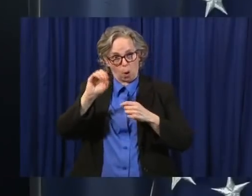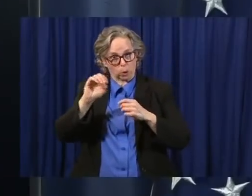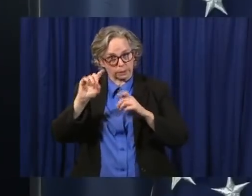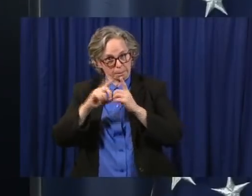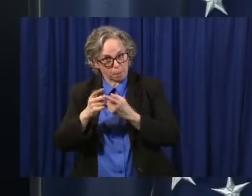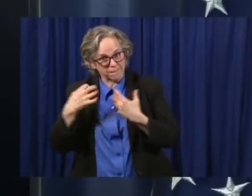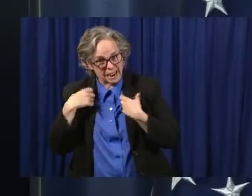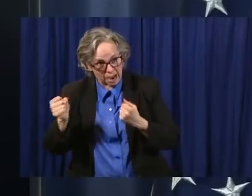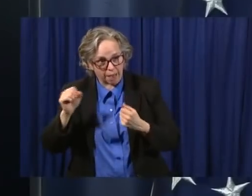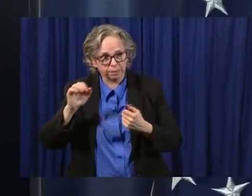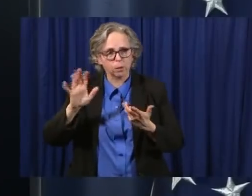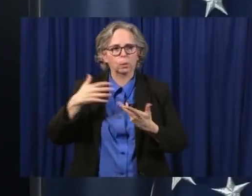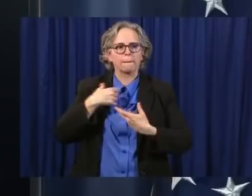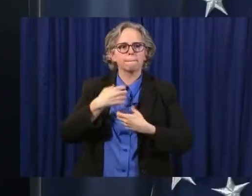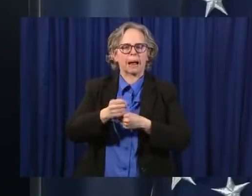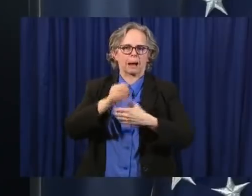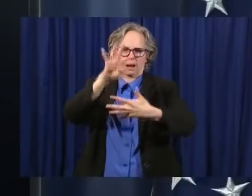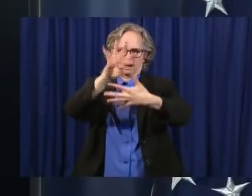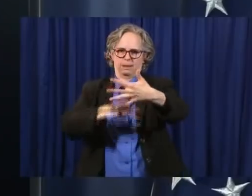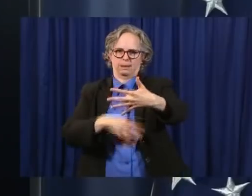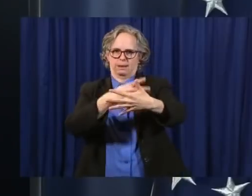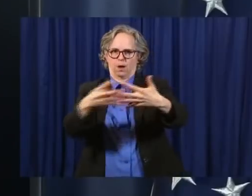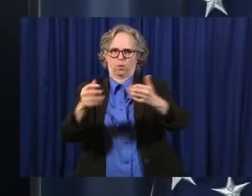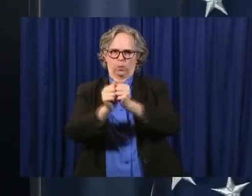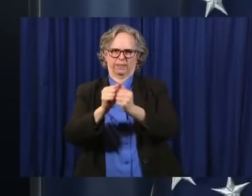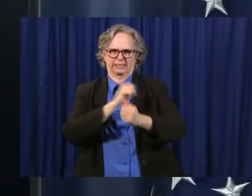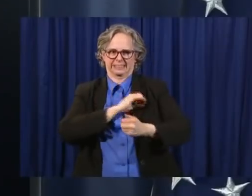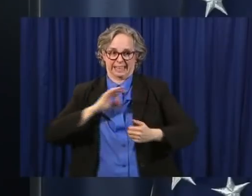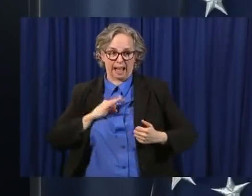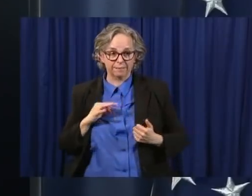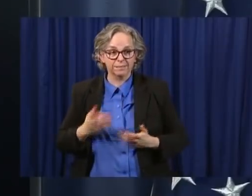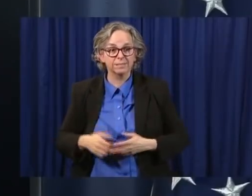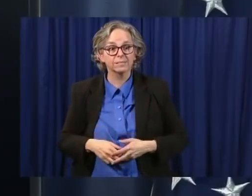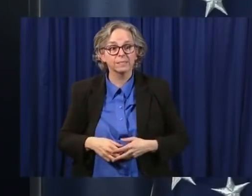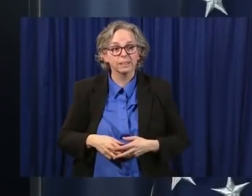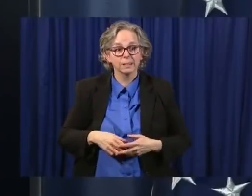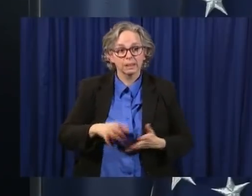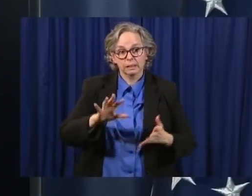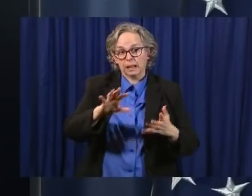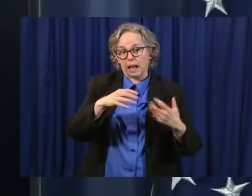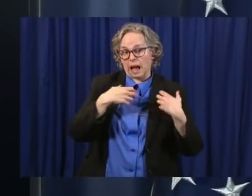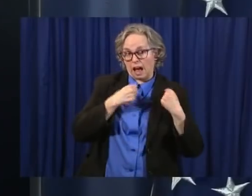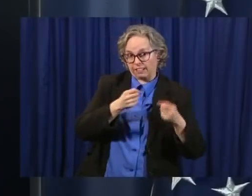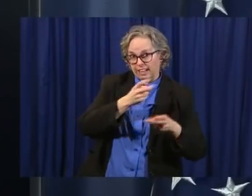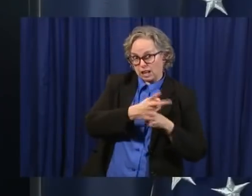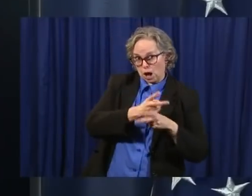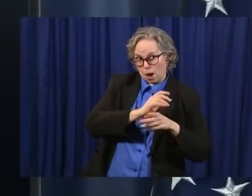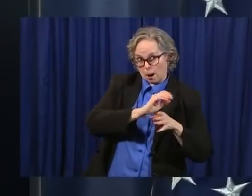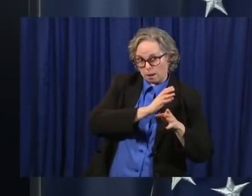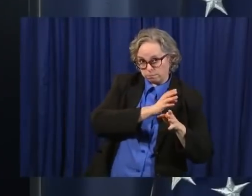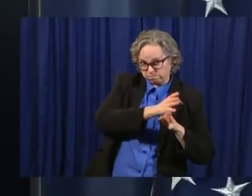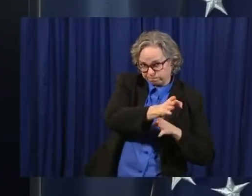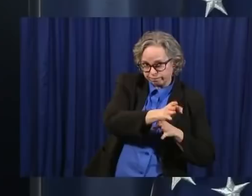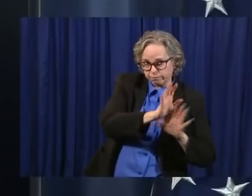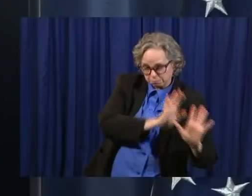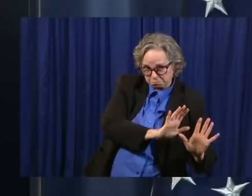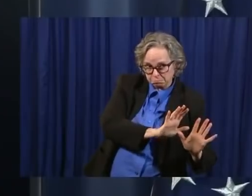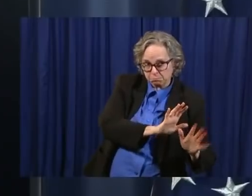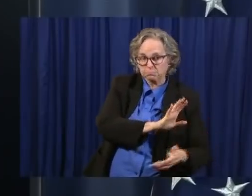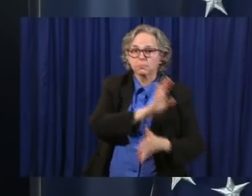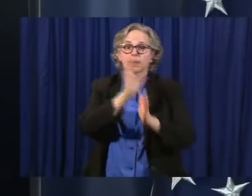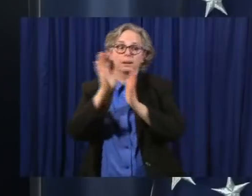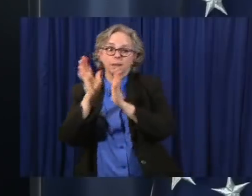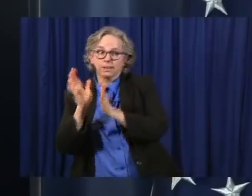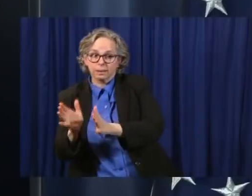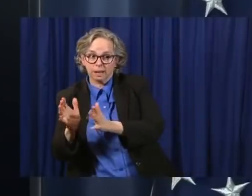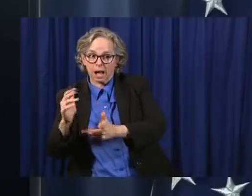graph for people that are healthcare professionals and the things that they're doing, and also the incarcerated adults that work in the